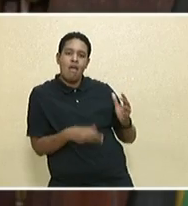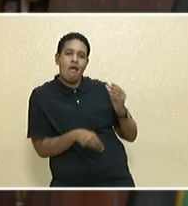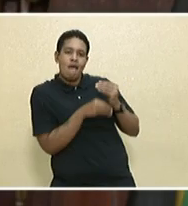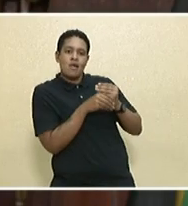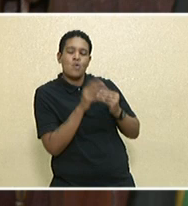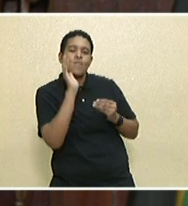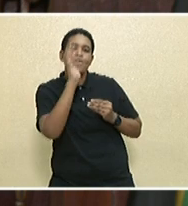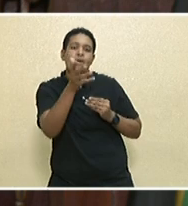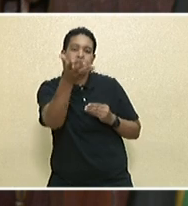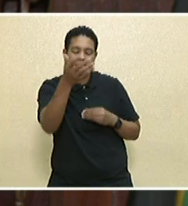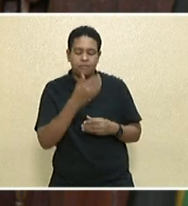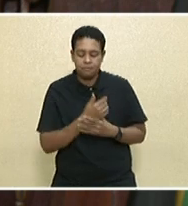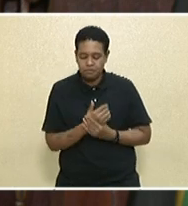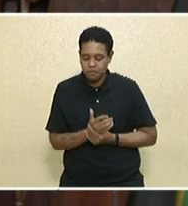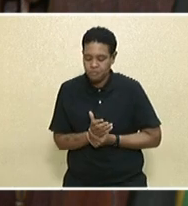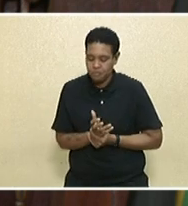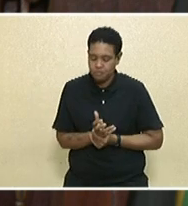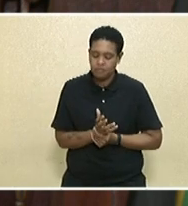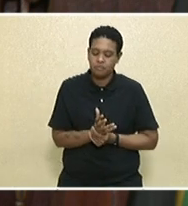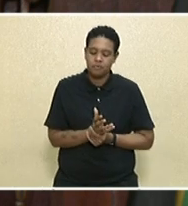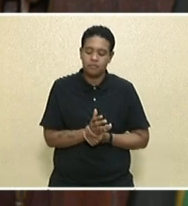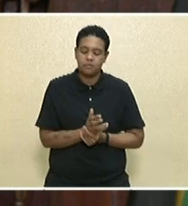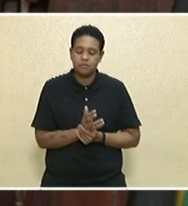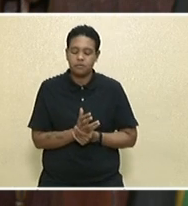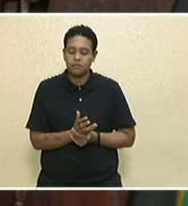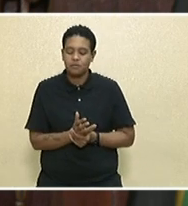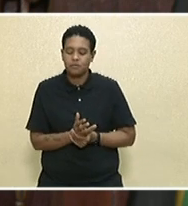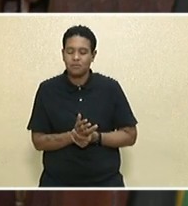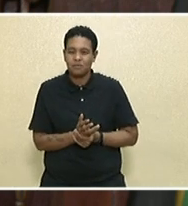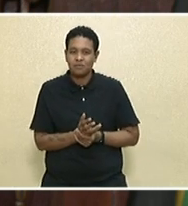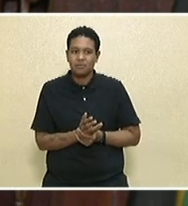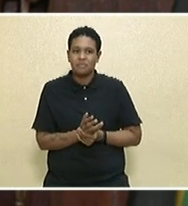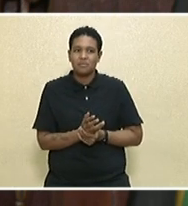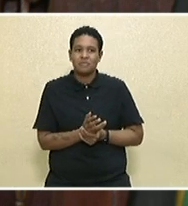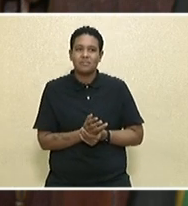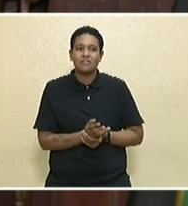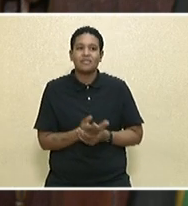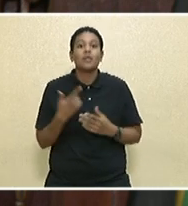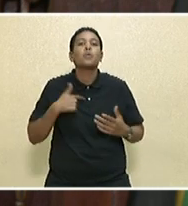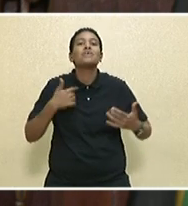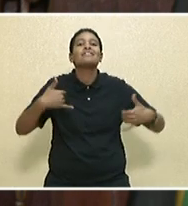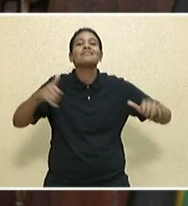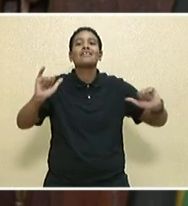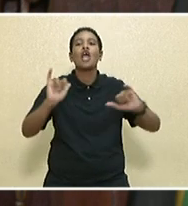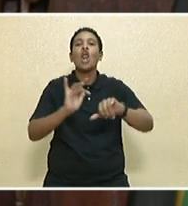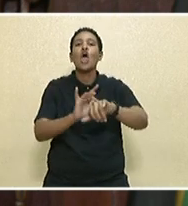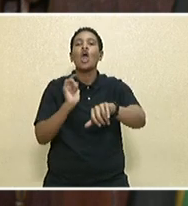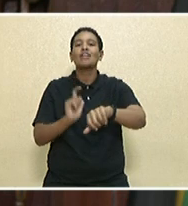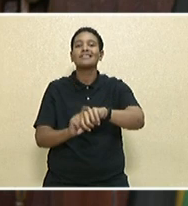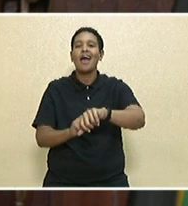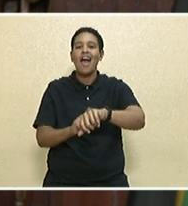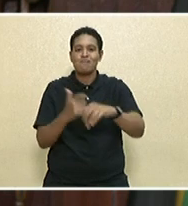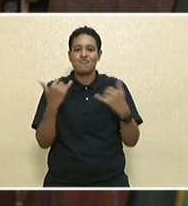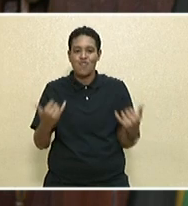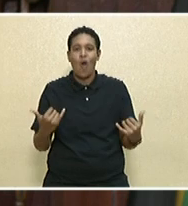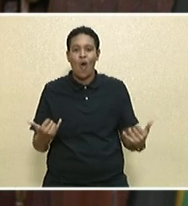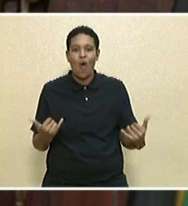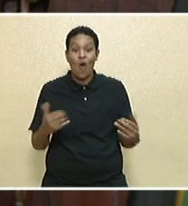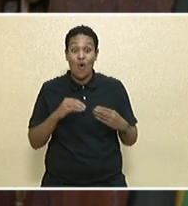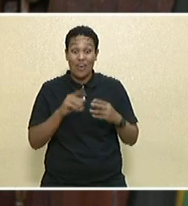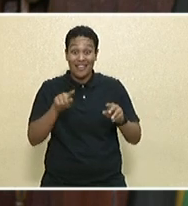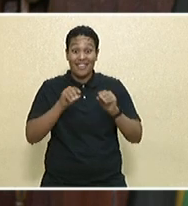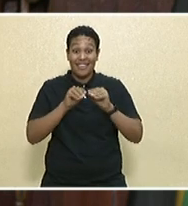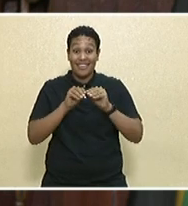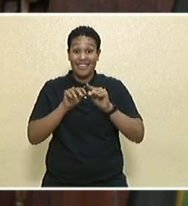We are at still very early days in the